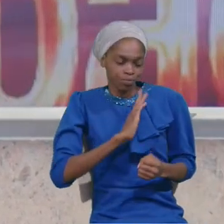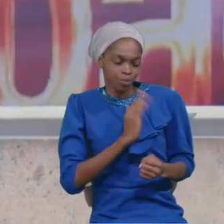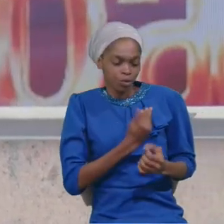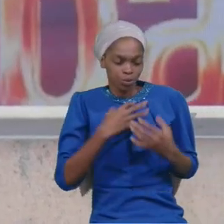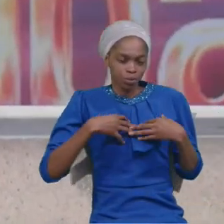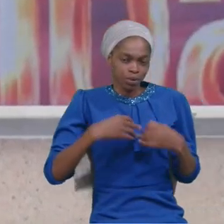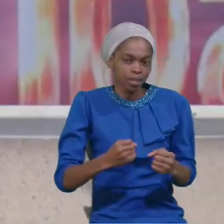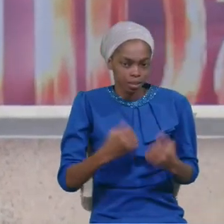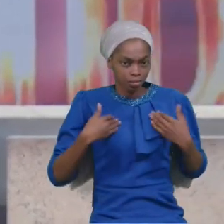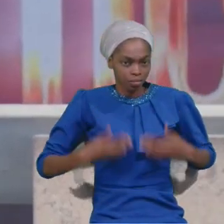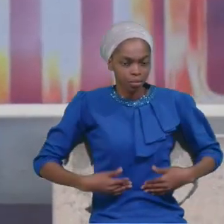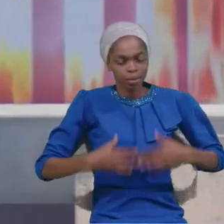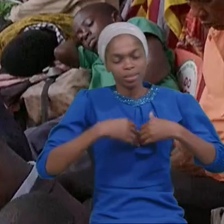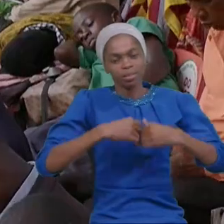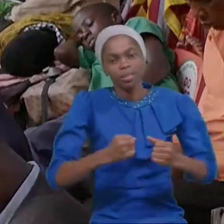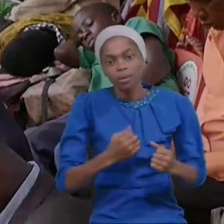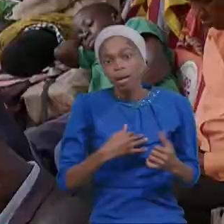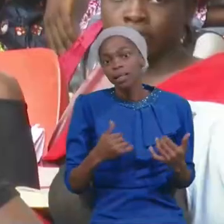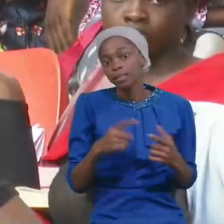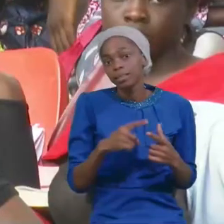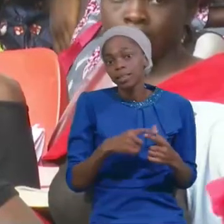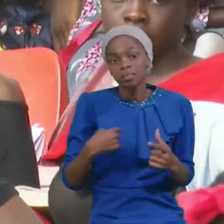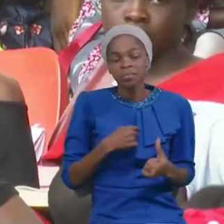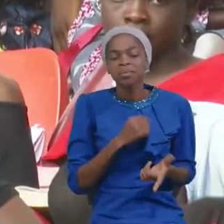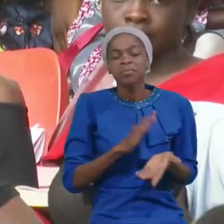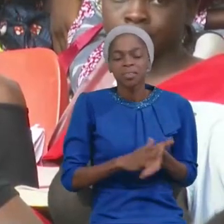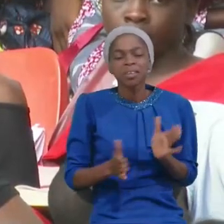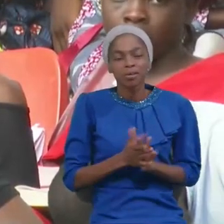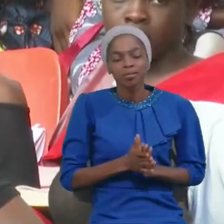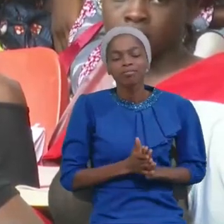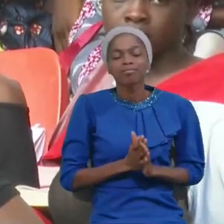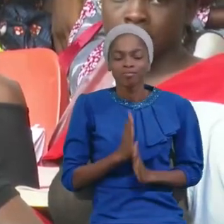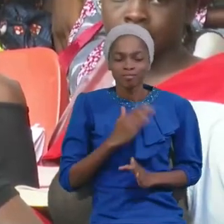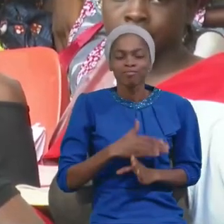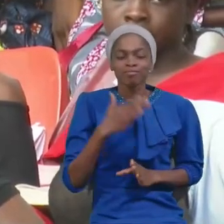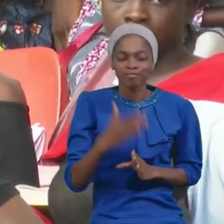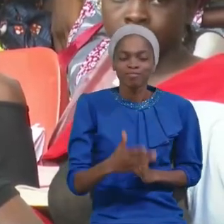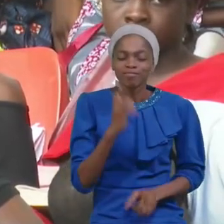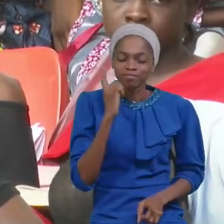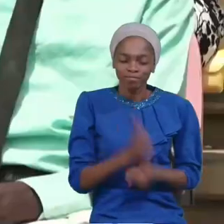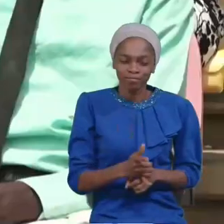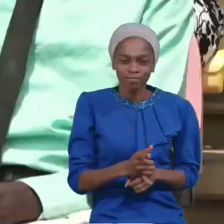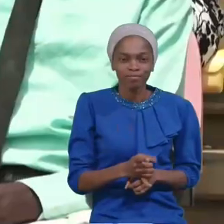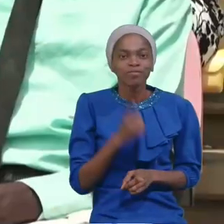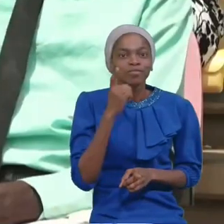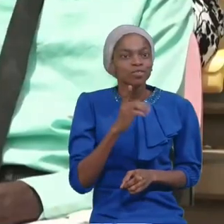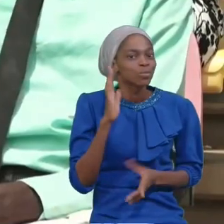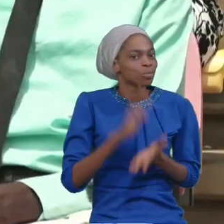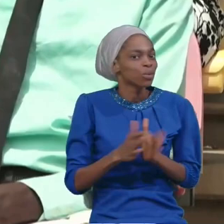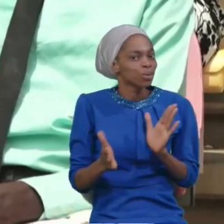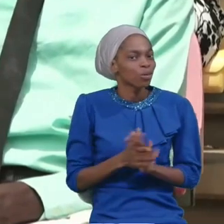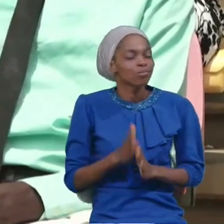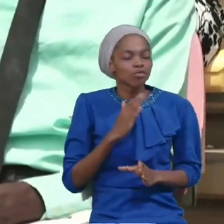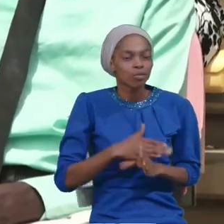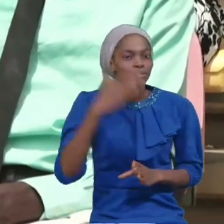there today, completely all right. Somebody in front of me there, completely all